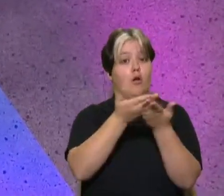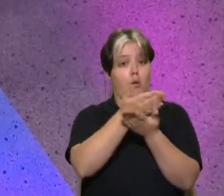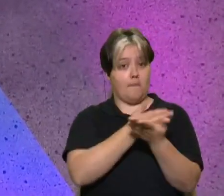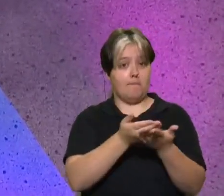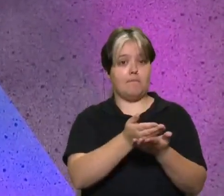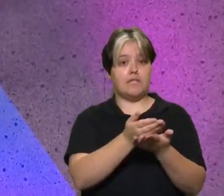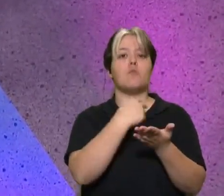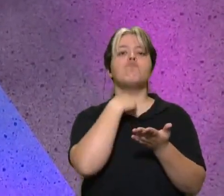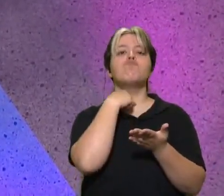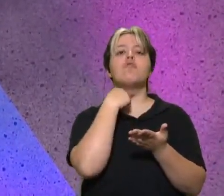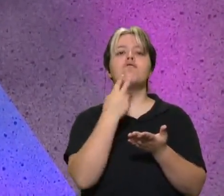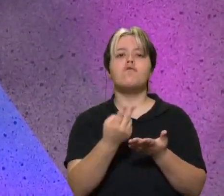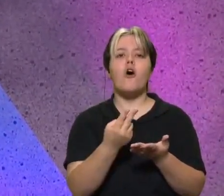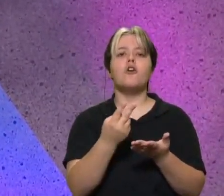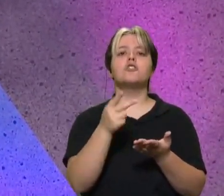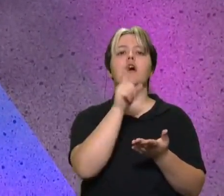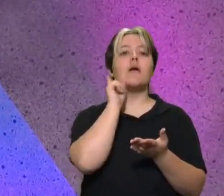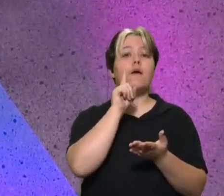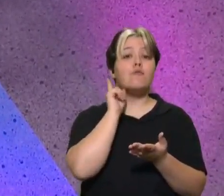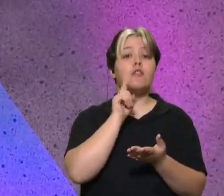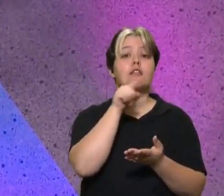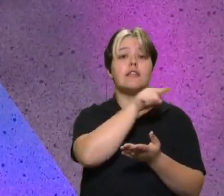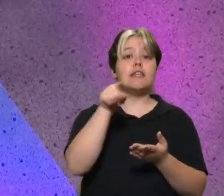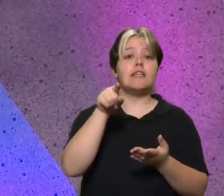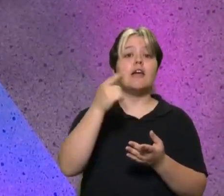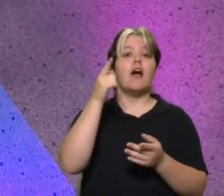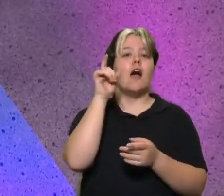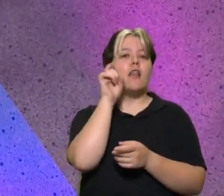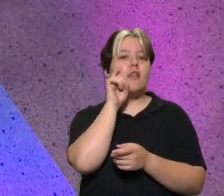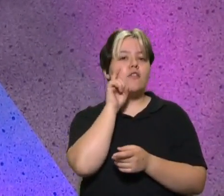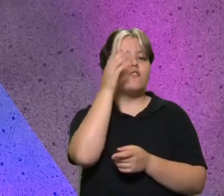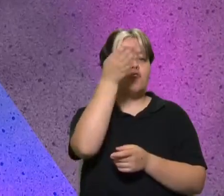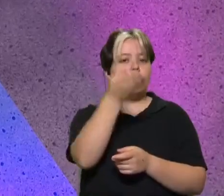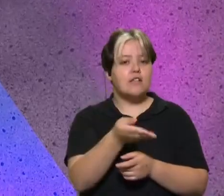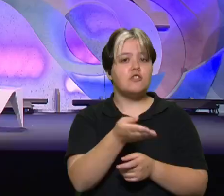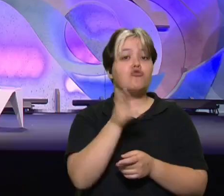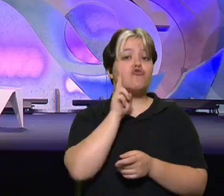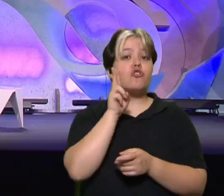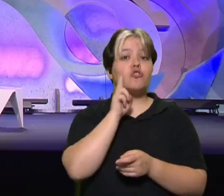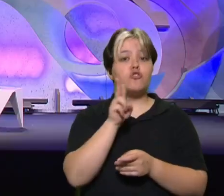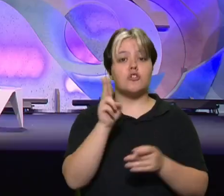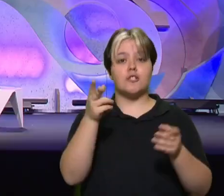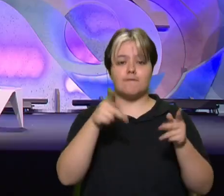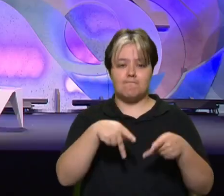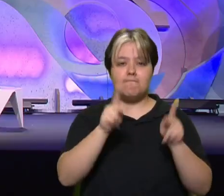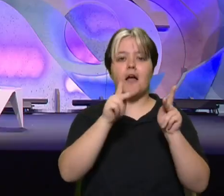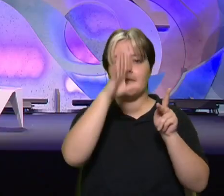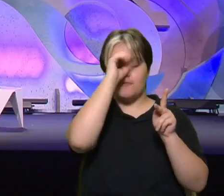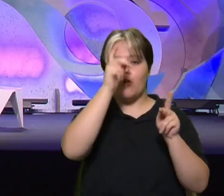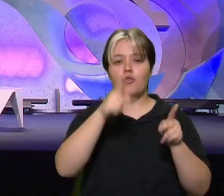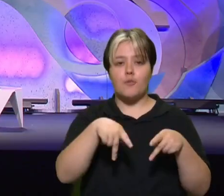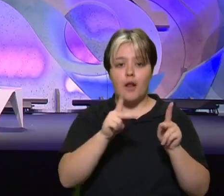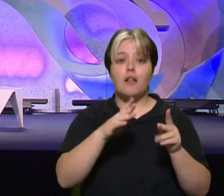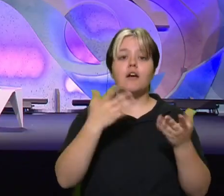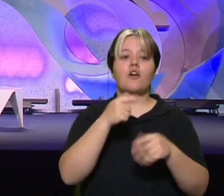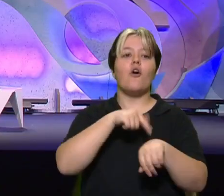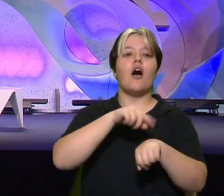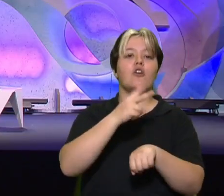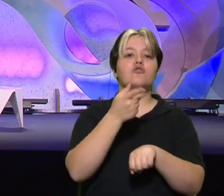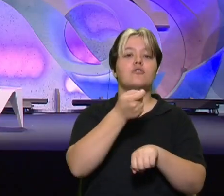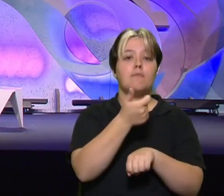the world's most credible and influential voices in the defense of liberal democracy. And so I'll be back with you